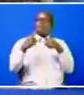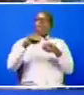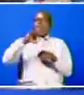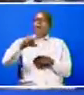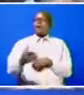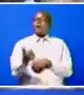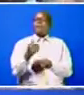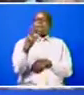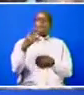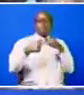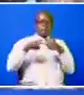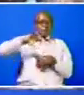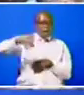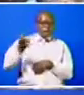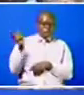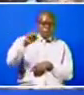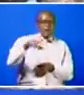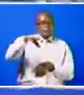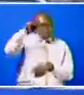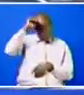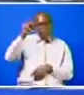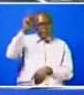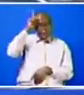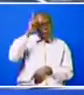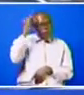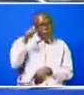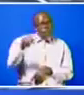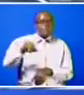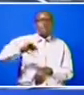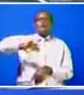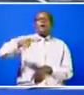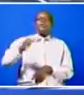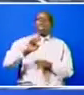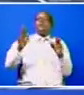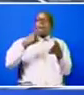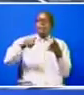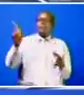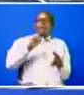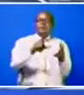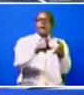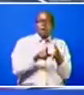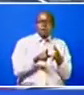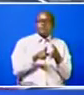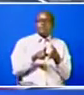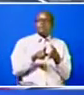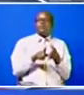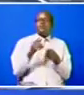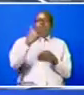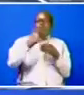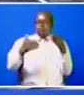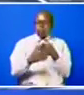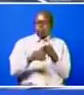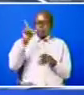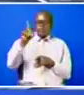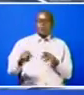for benchmarking on construction of housing units, since the county has already approved laws at the county assembly for construction of